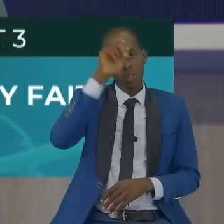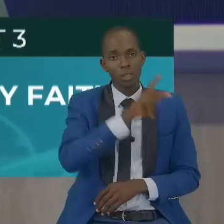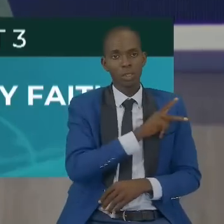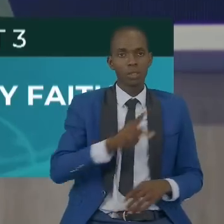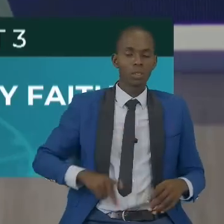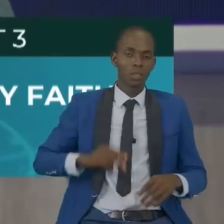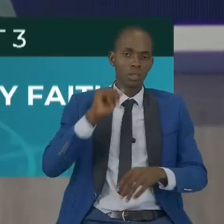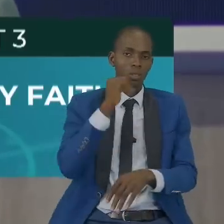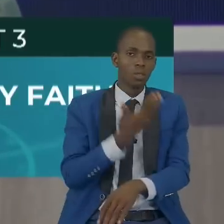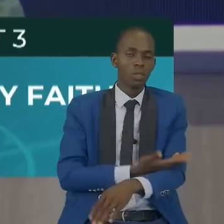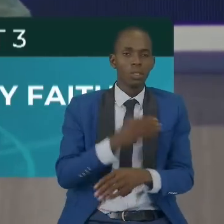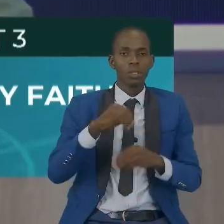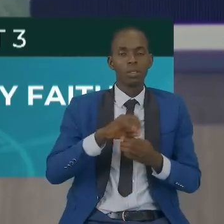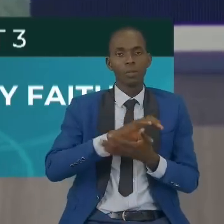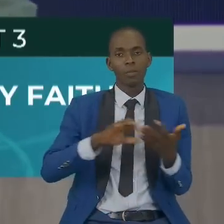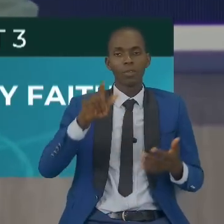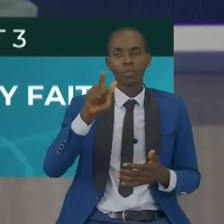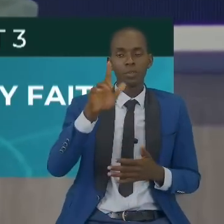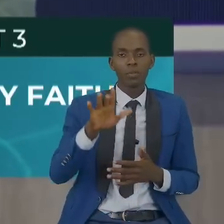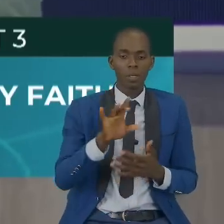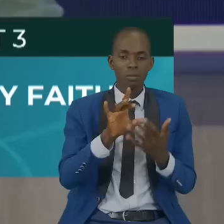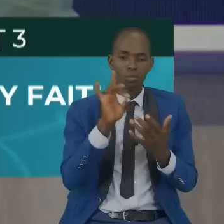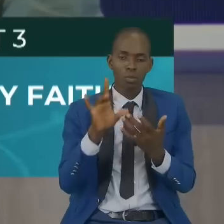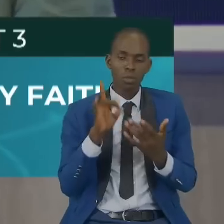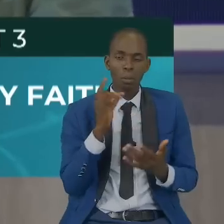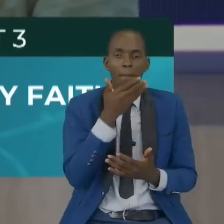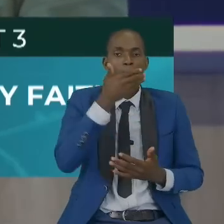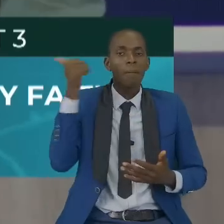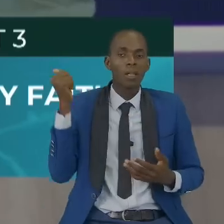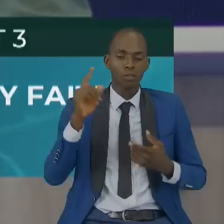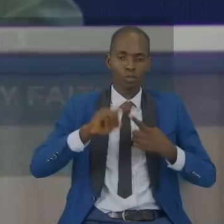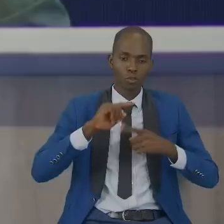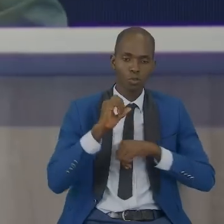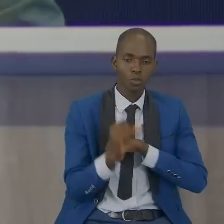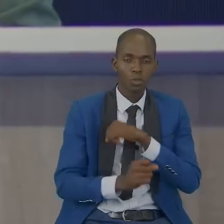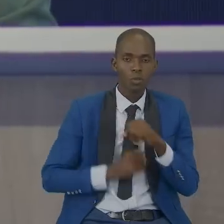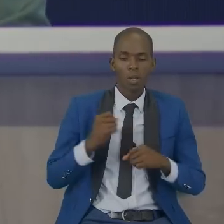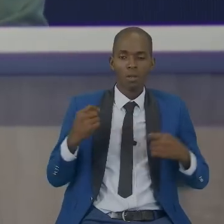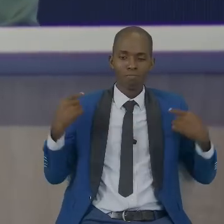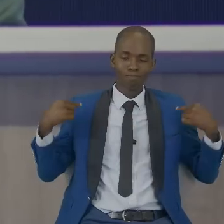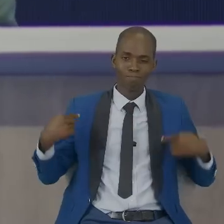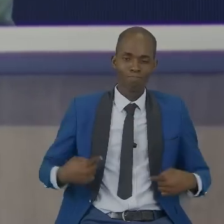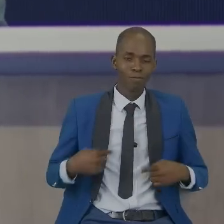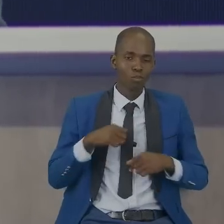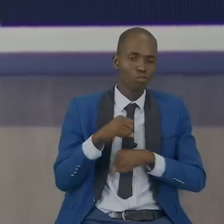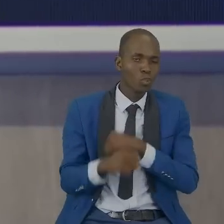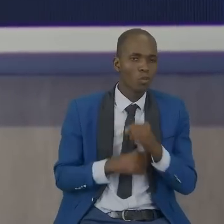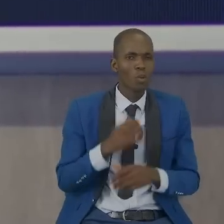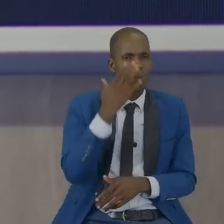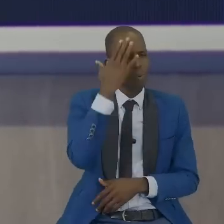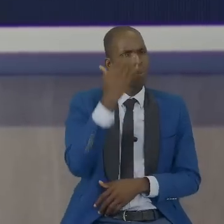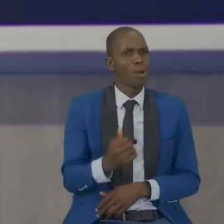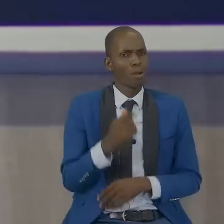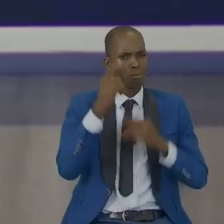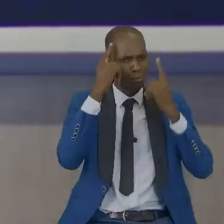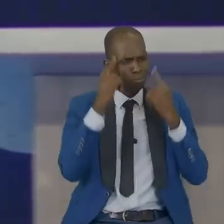verse 25, choosing rather to suffer affliction. Why? Moses,